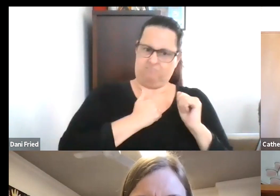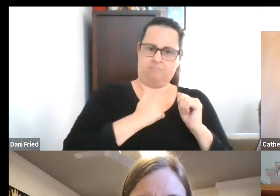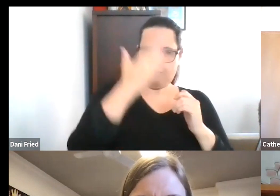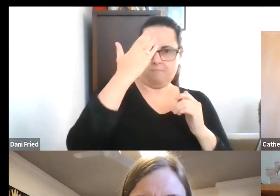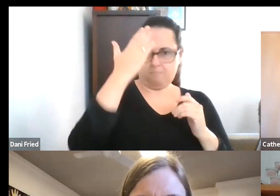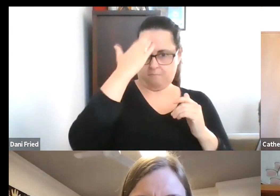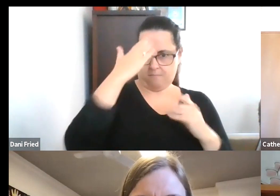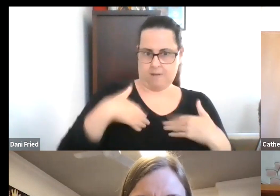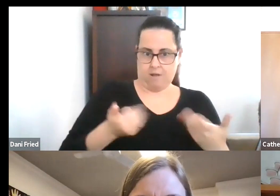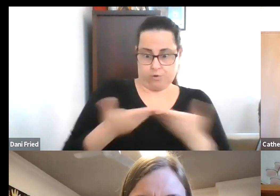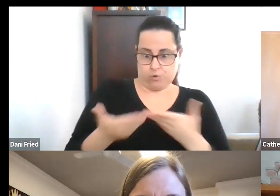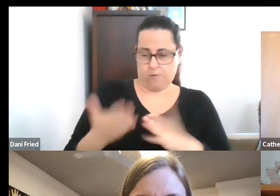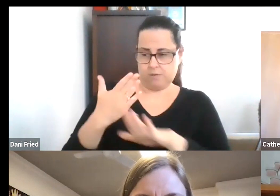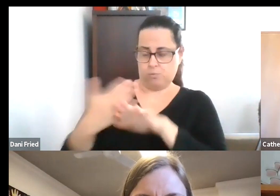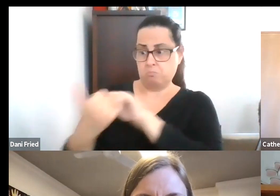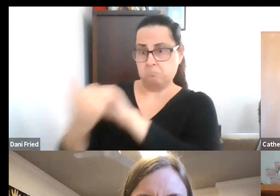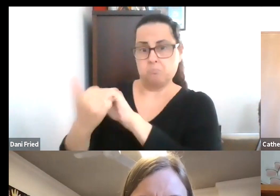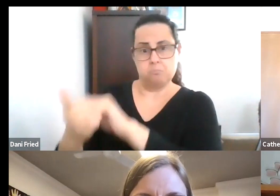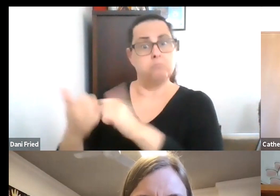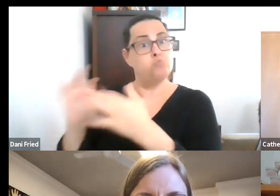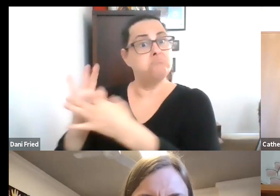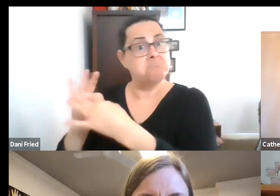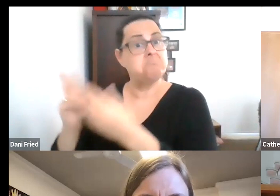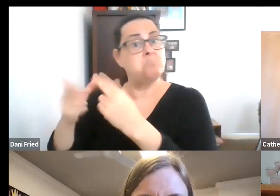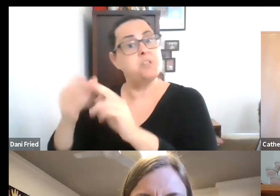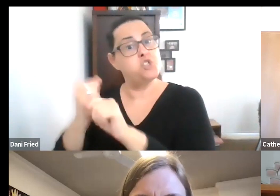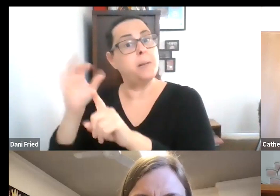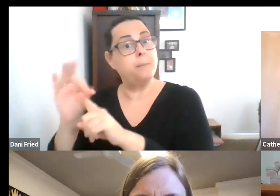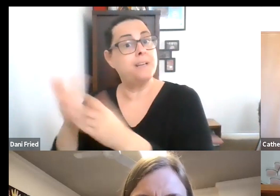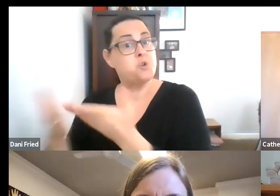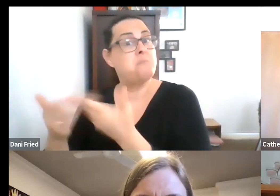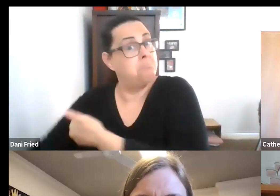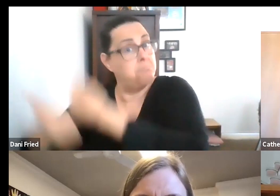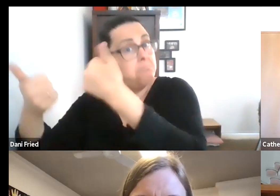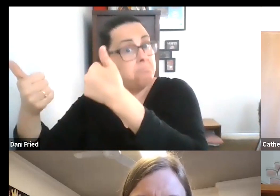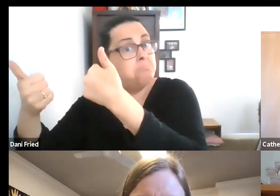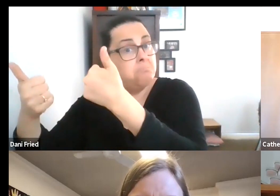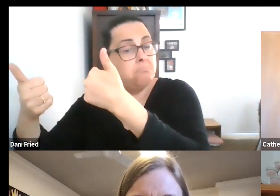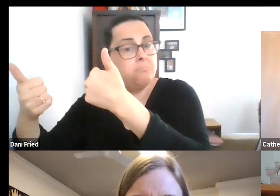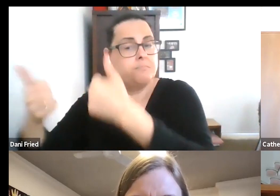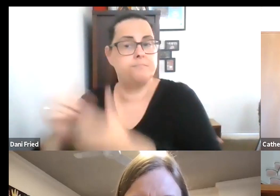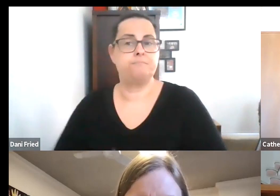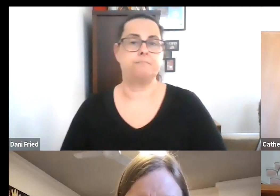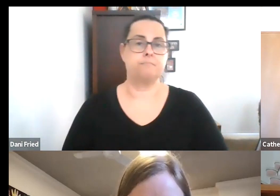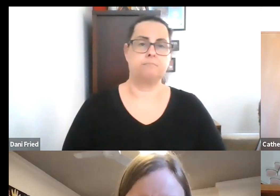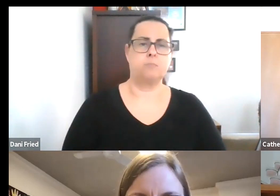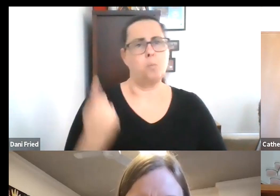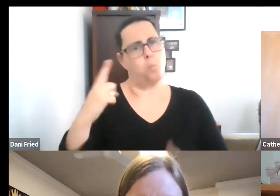of a reasonably good connection between a GP service and that particular mental health